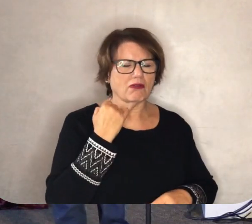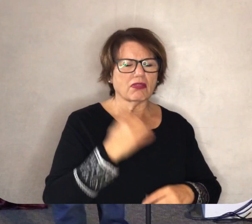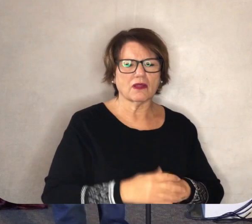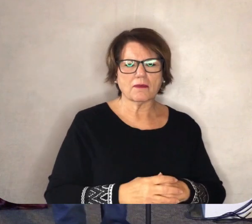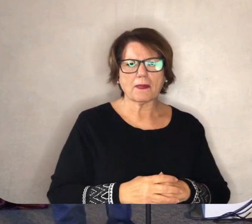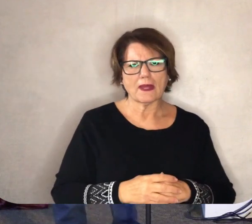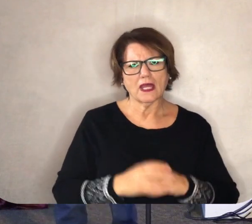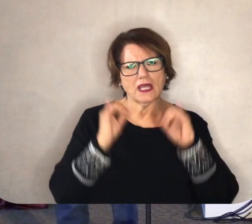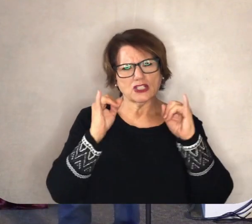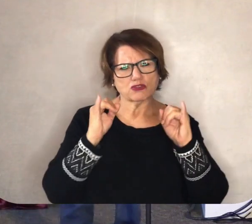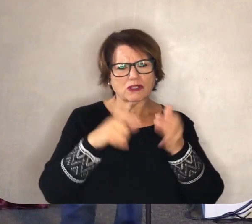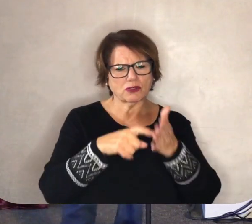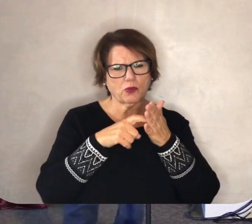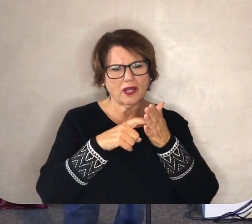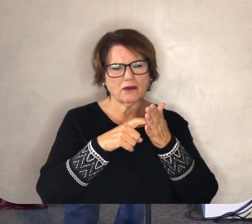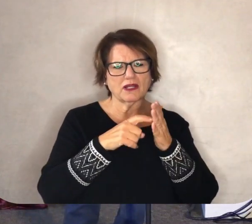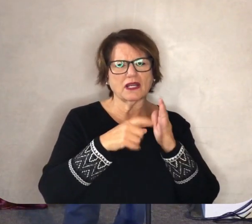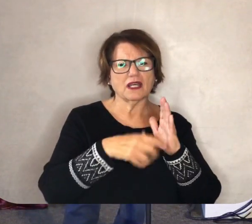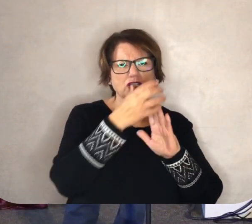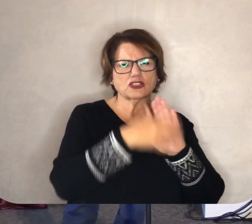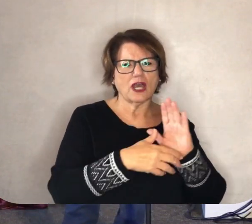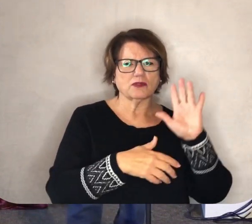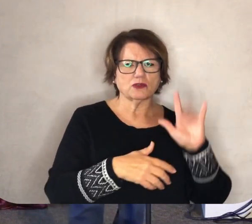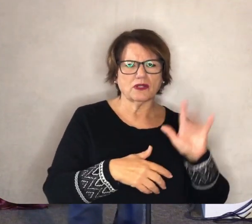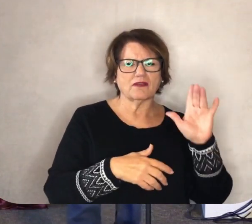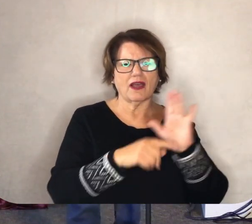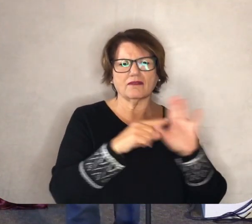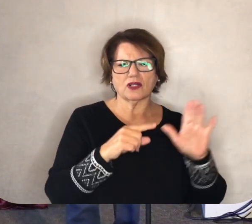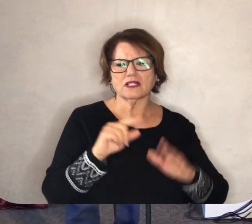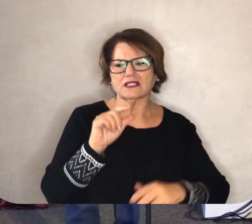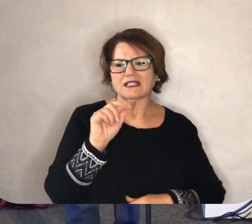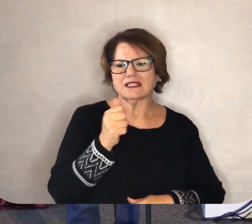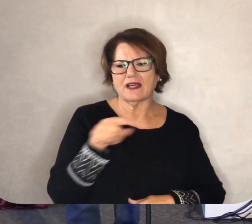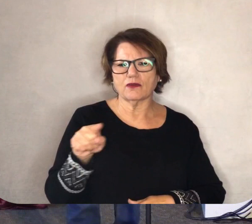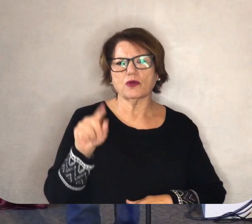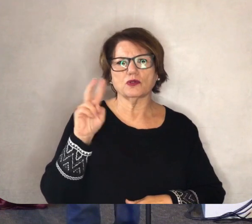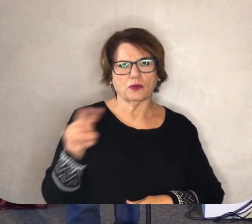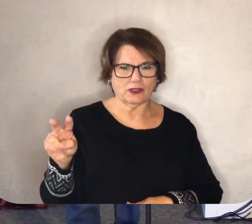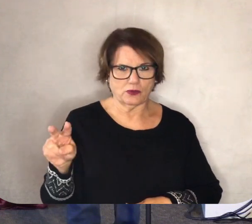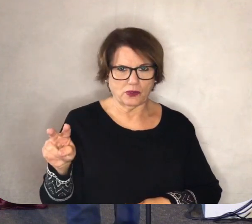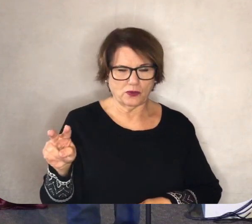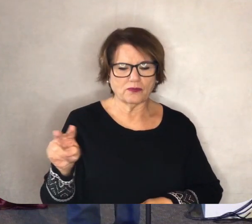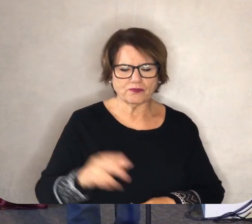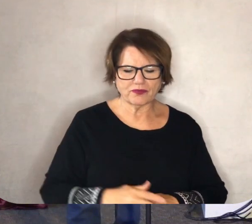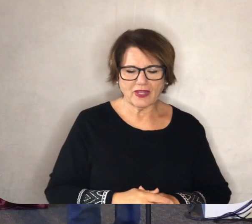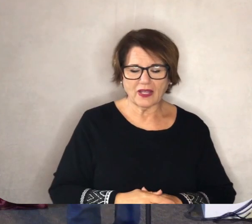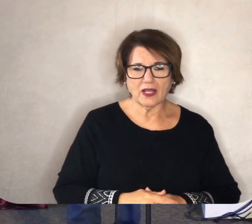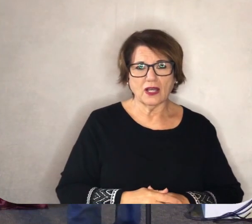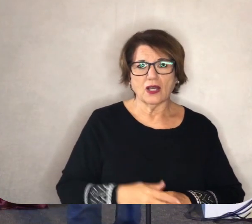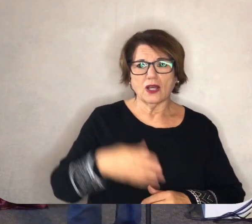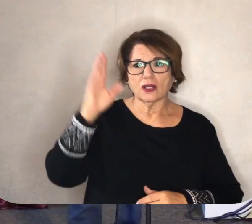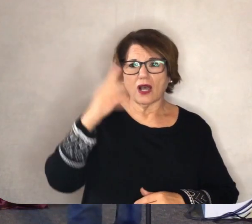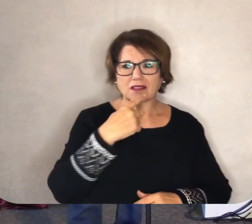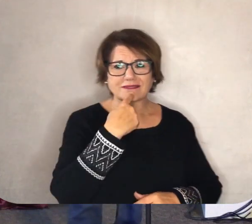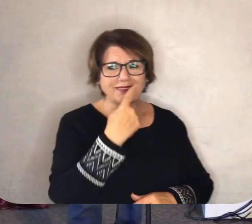that we find are found in chapter 25, verses 10 through 22. God says